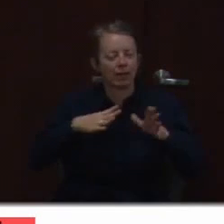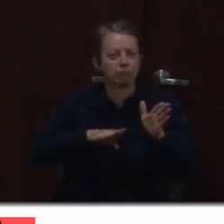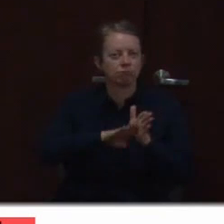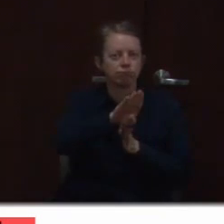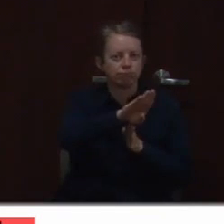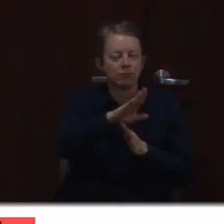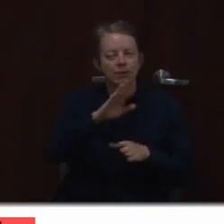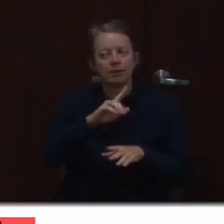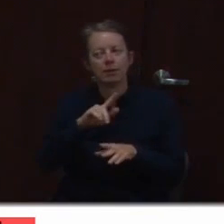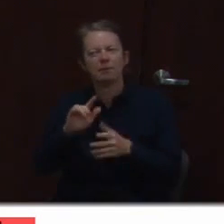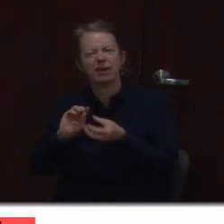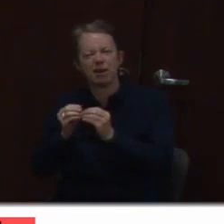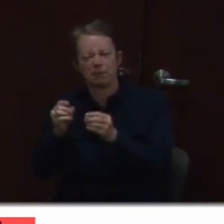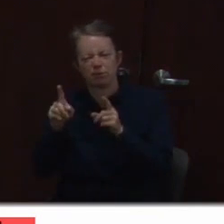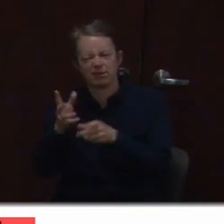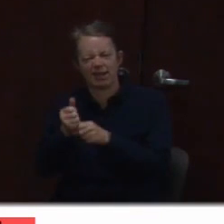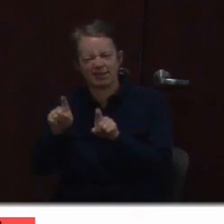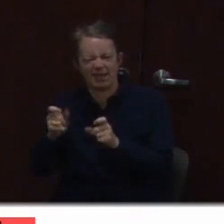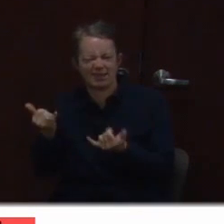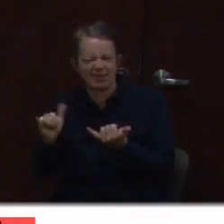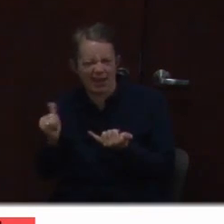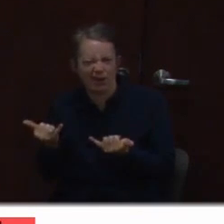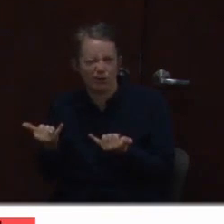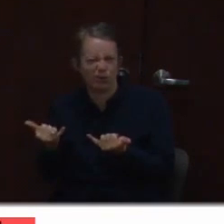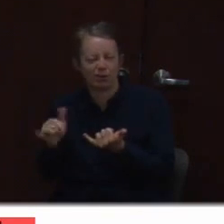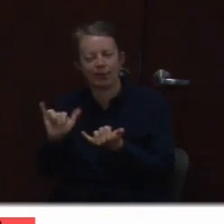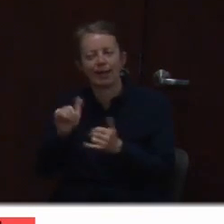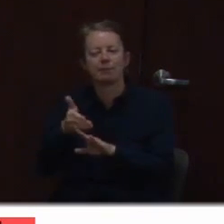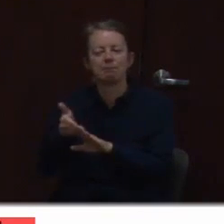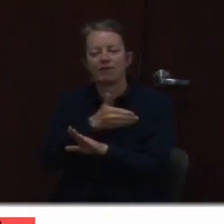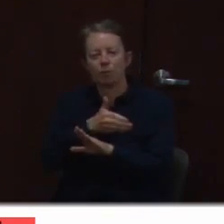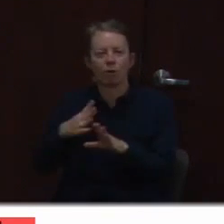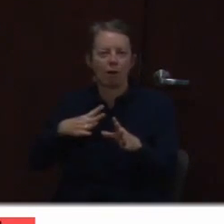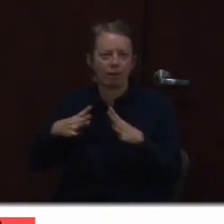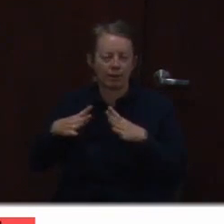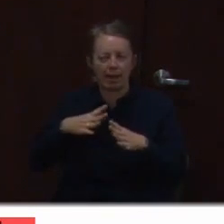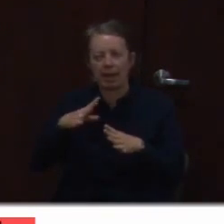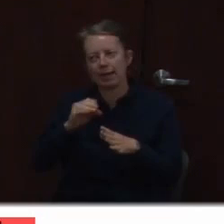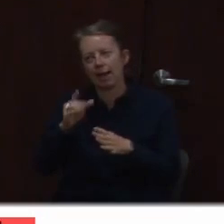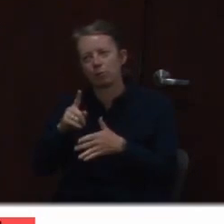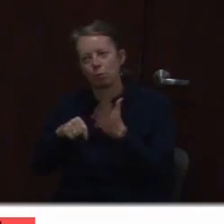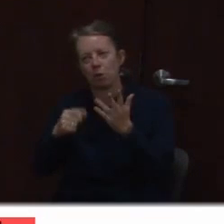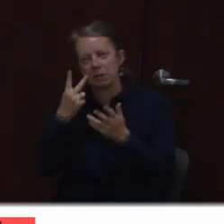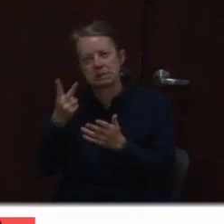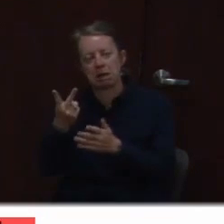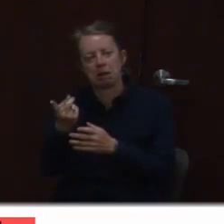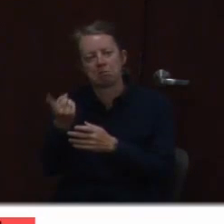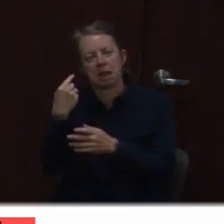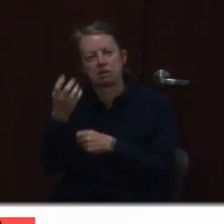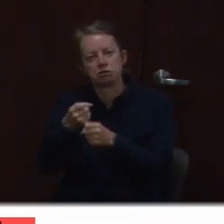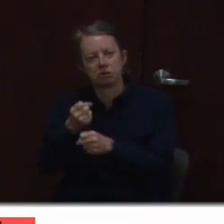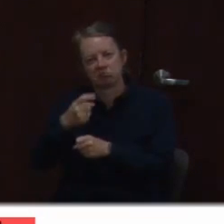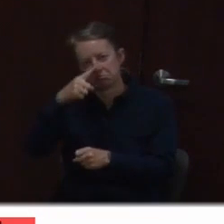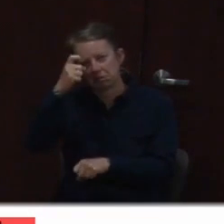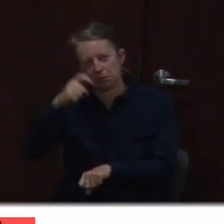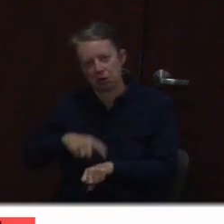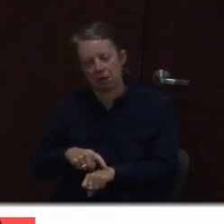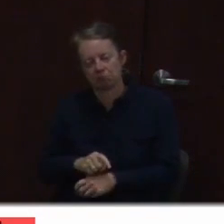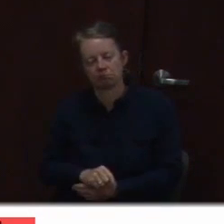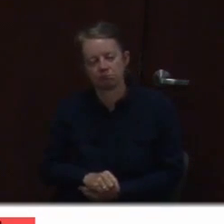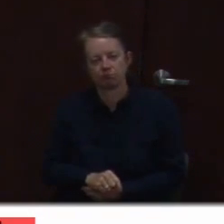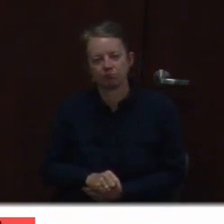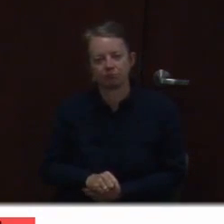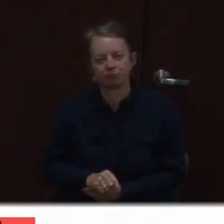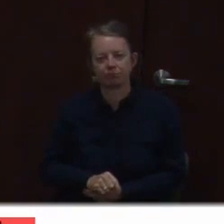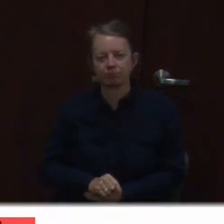seeing pre-surge and still higher than what we were seeing in the summer bump, if you'll remember.